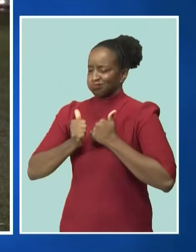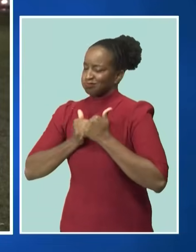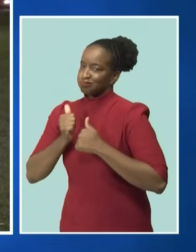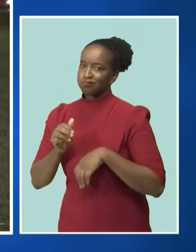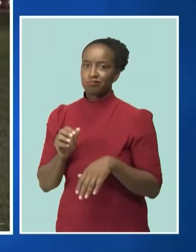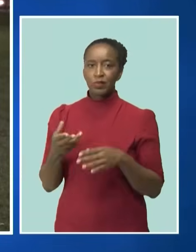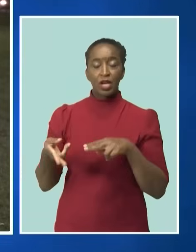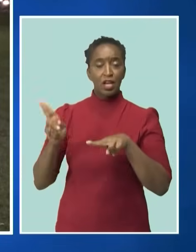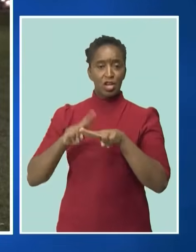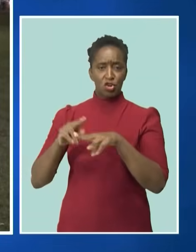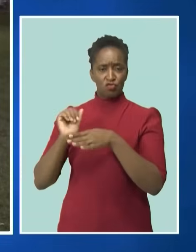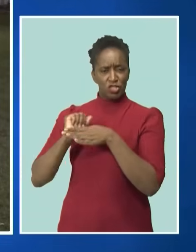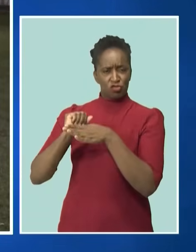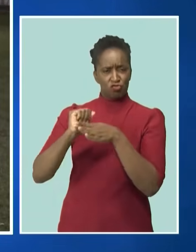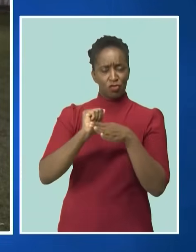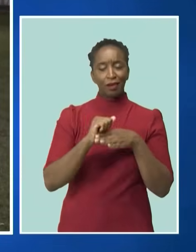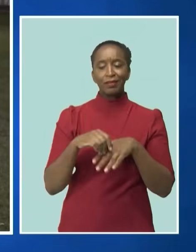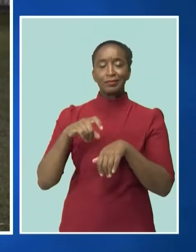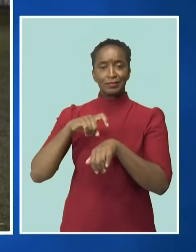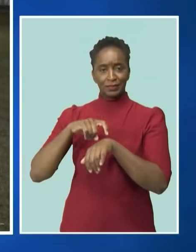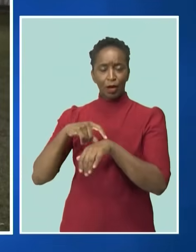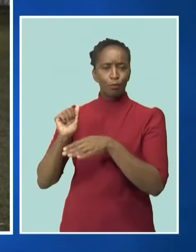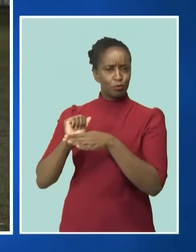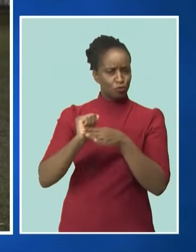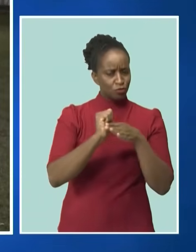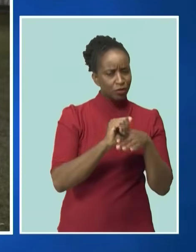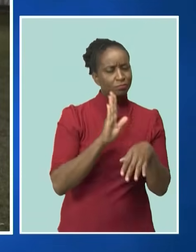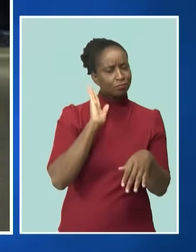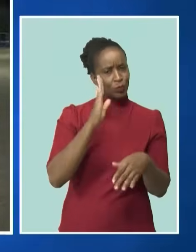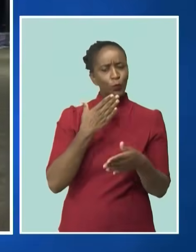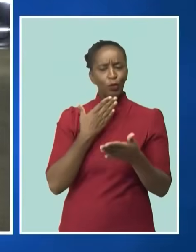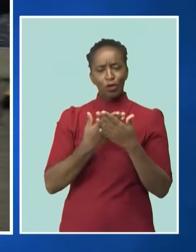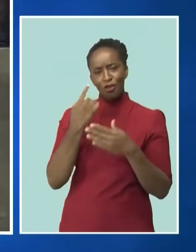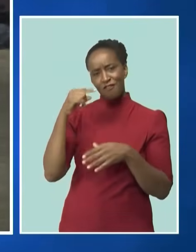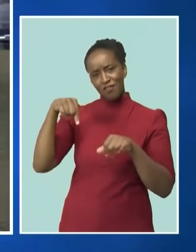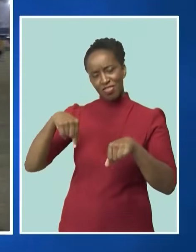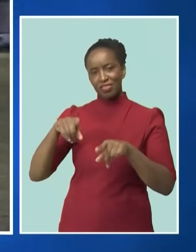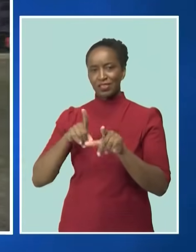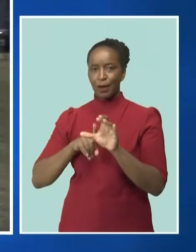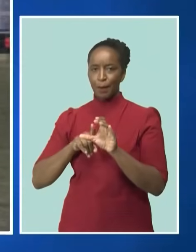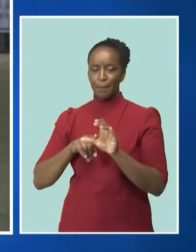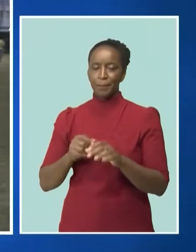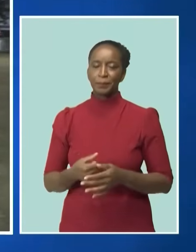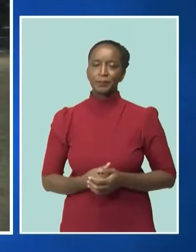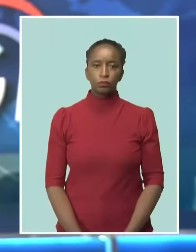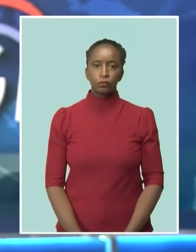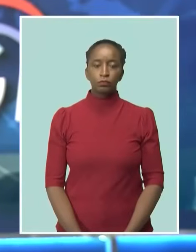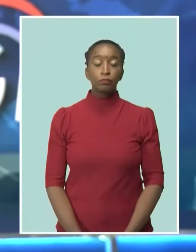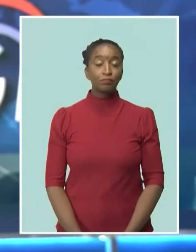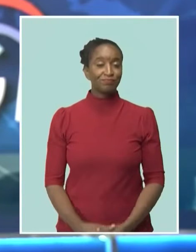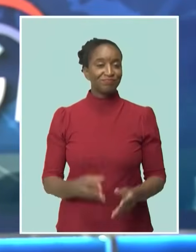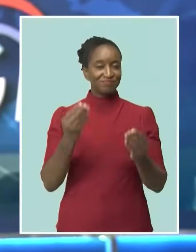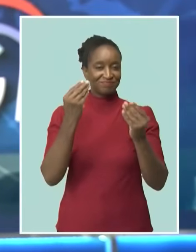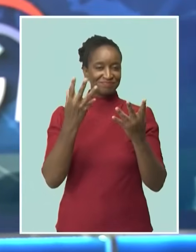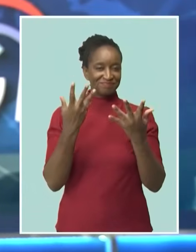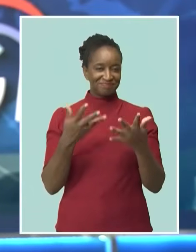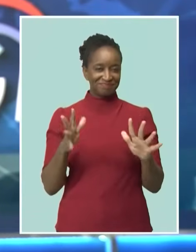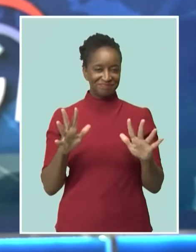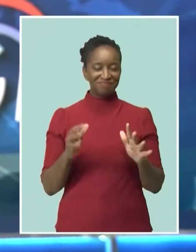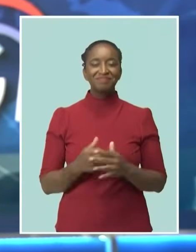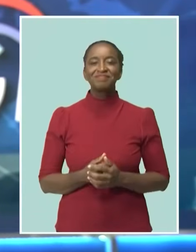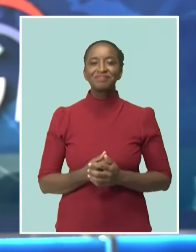training sessions, and it's going to be a good thing for Paradise this year. Damien Best, CBC Sports. And that's news for